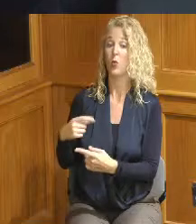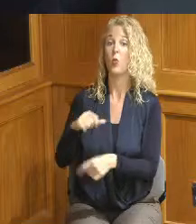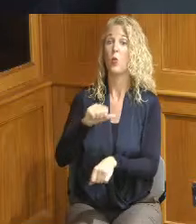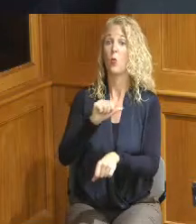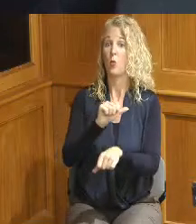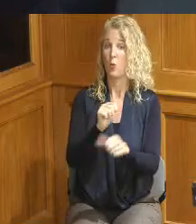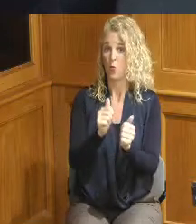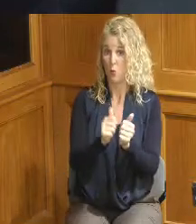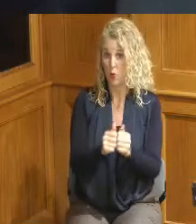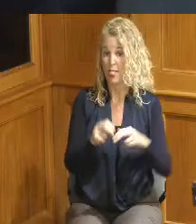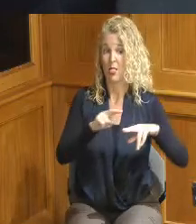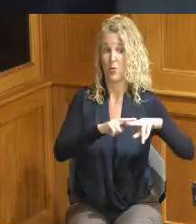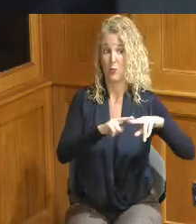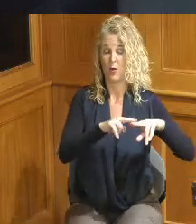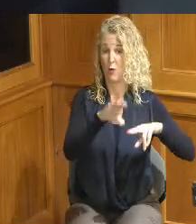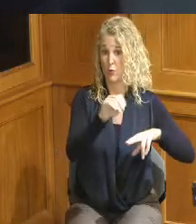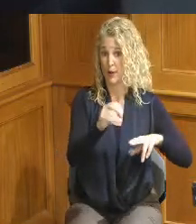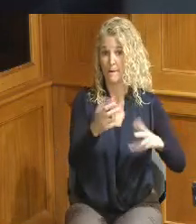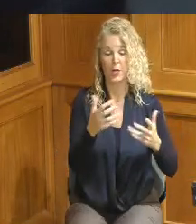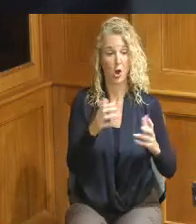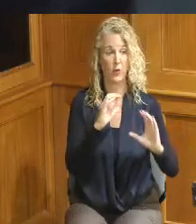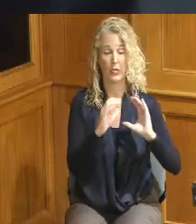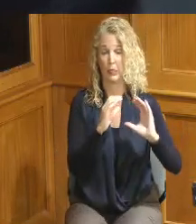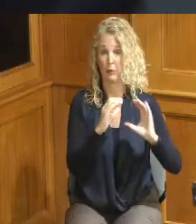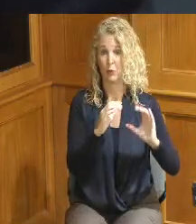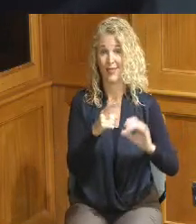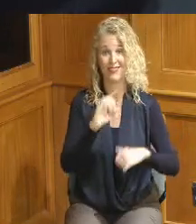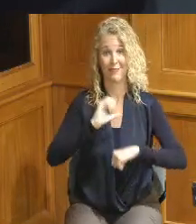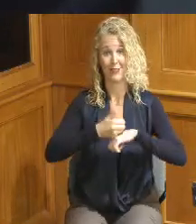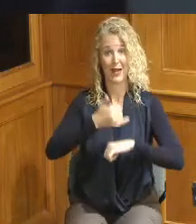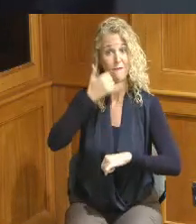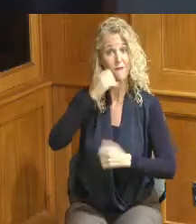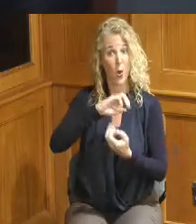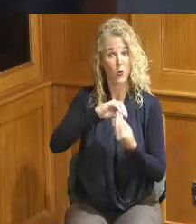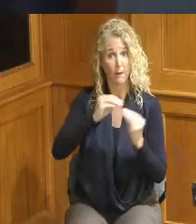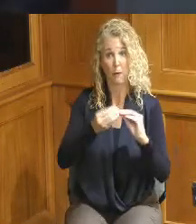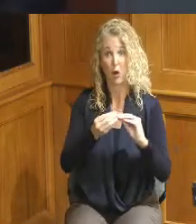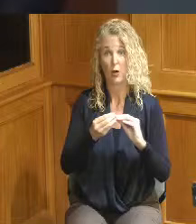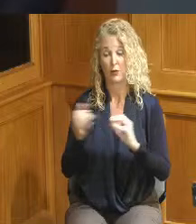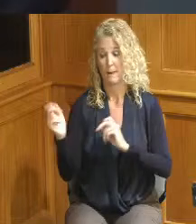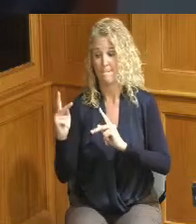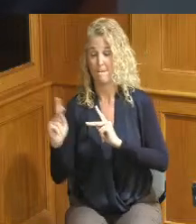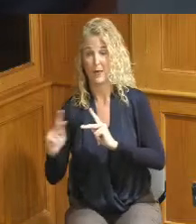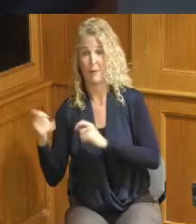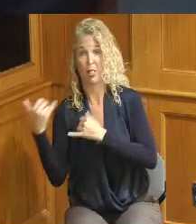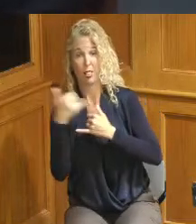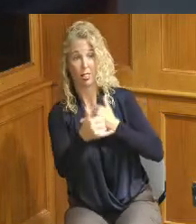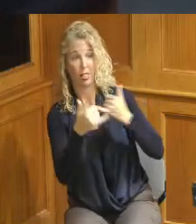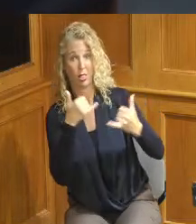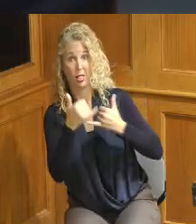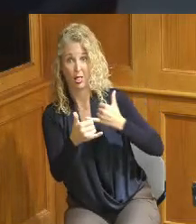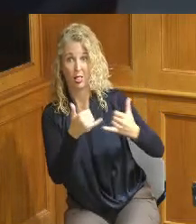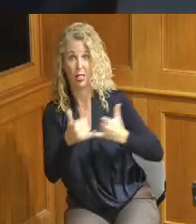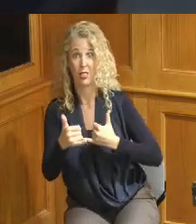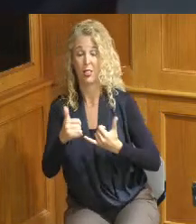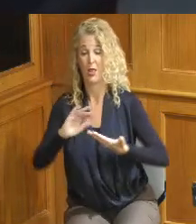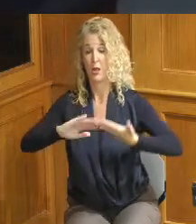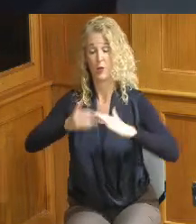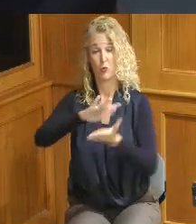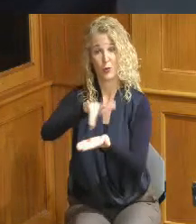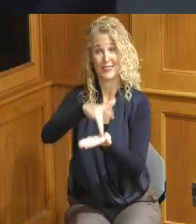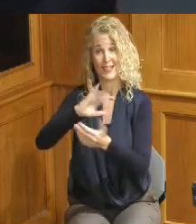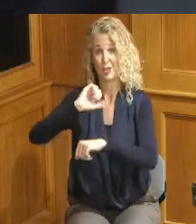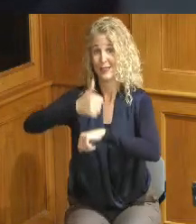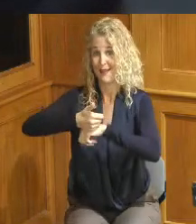railroad is that they have set up a 1-800 helpline. They have been on site at Whitewater Township's community center,